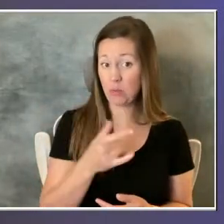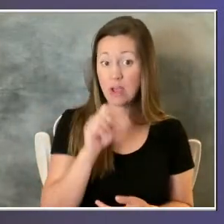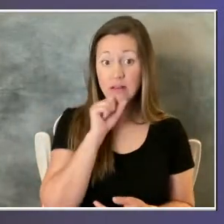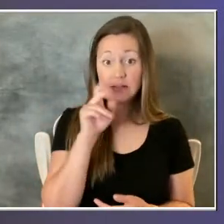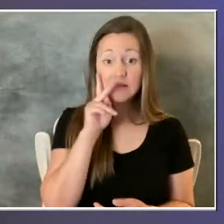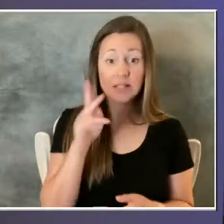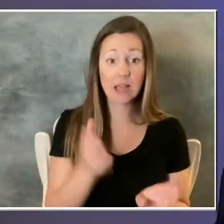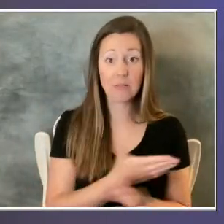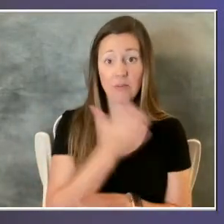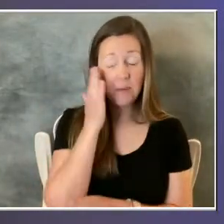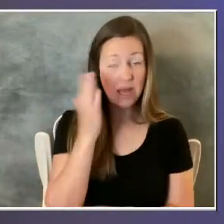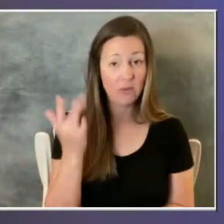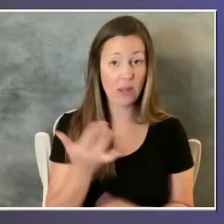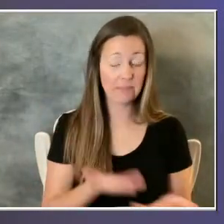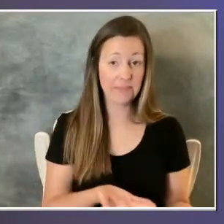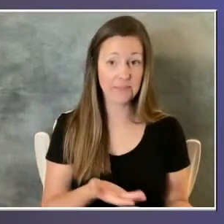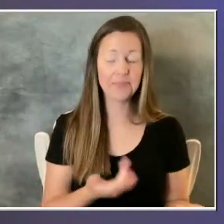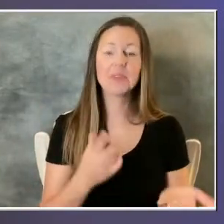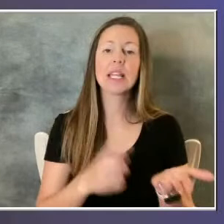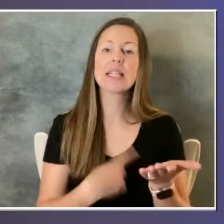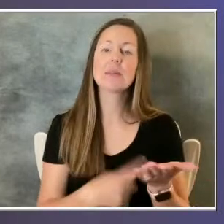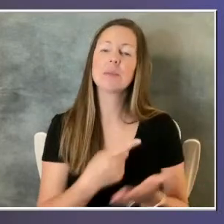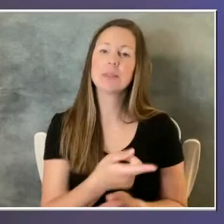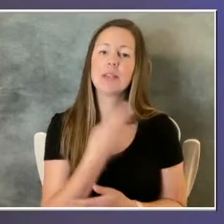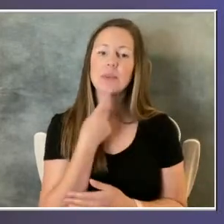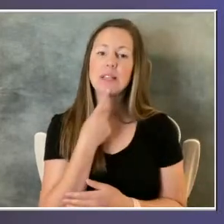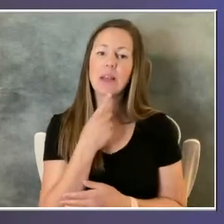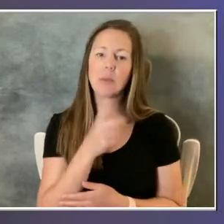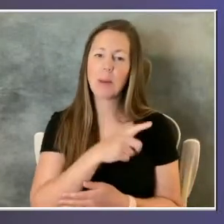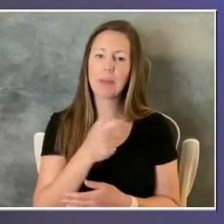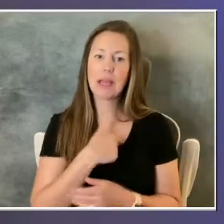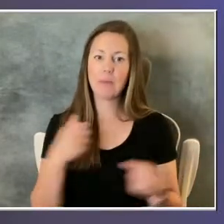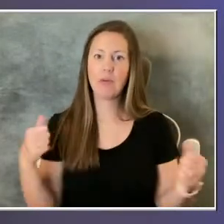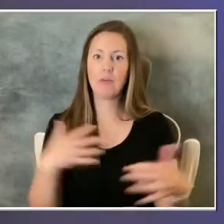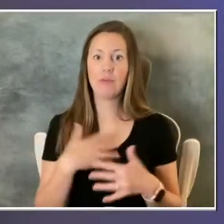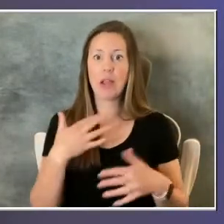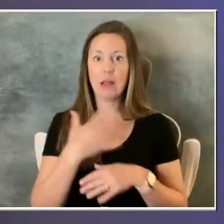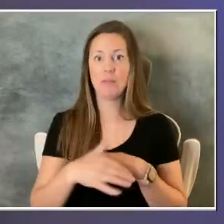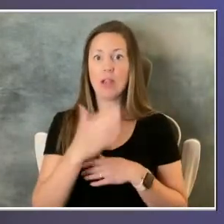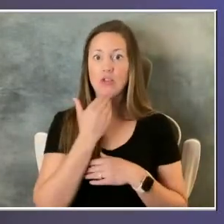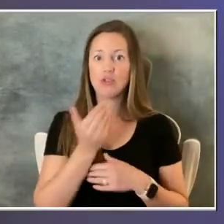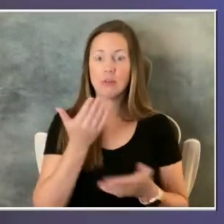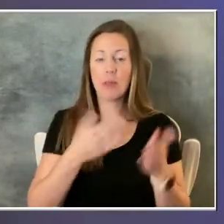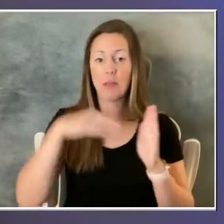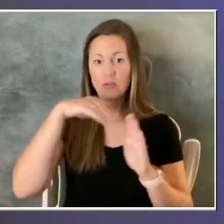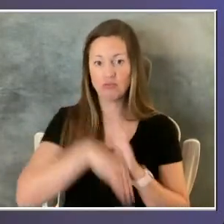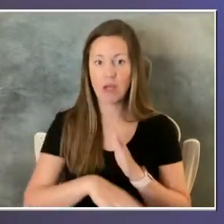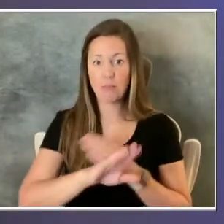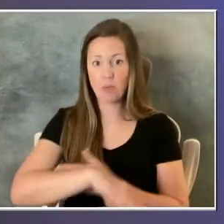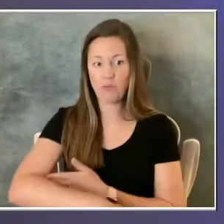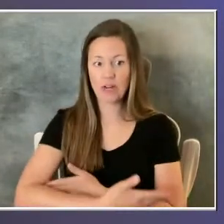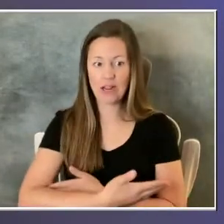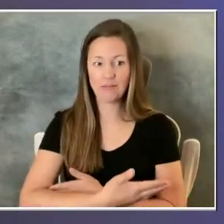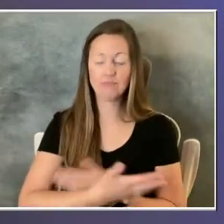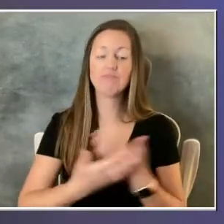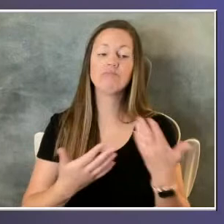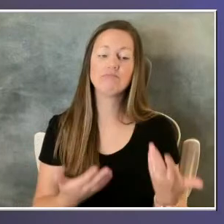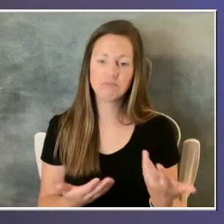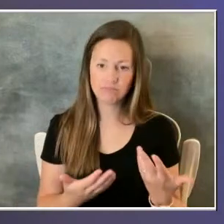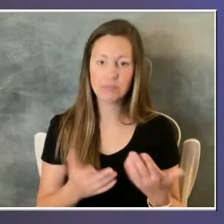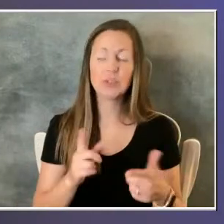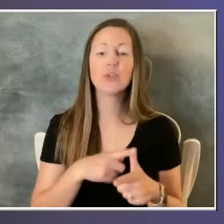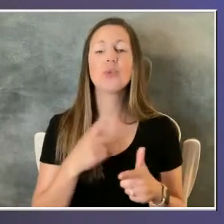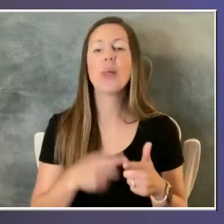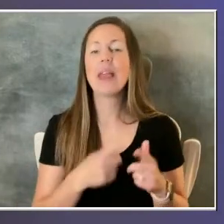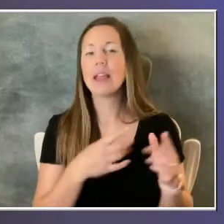bed? Sometimes they say, because, I'm afraid that my blood sugar may drop overnight. So then, I talk to them,